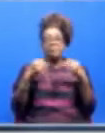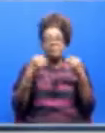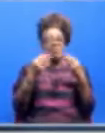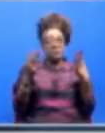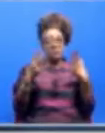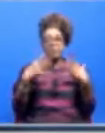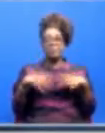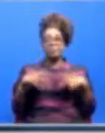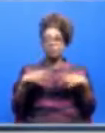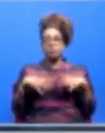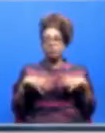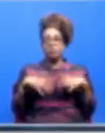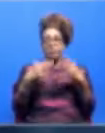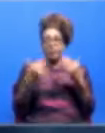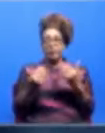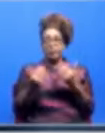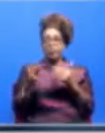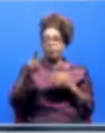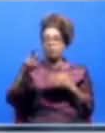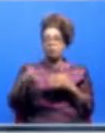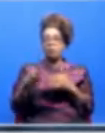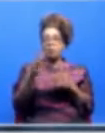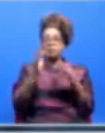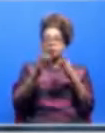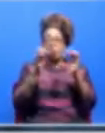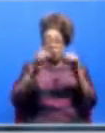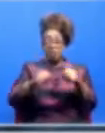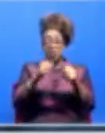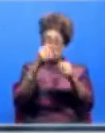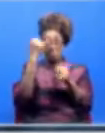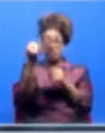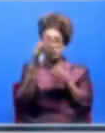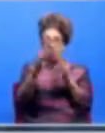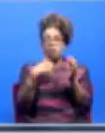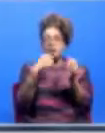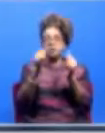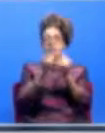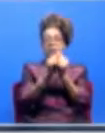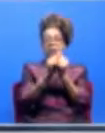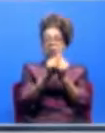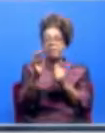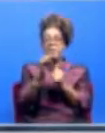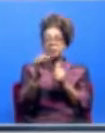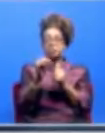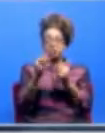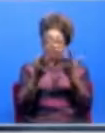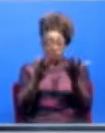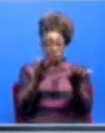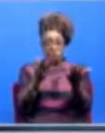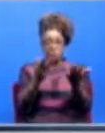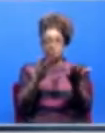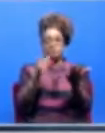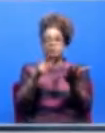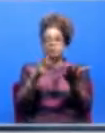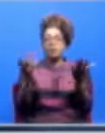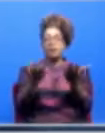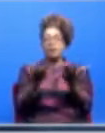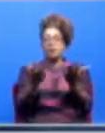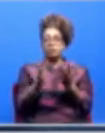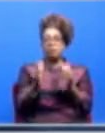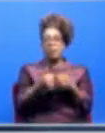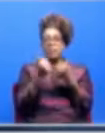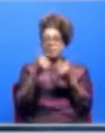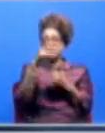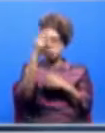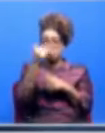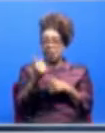Okay? Like now it's 2,000 for you alone. Imagine you are 10 million. Okay? Of you. So that's how the nature of unclaimed assets.